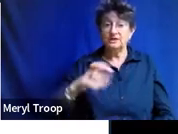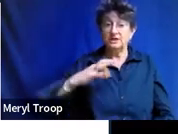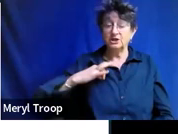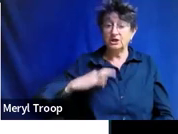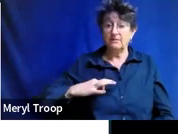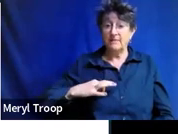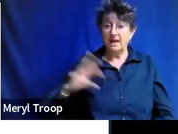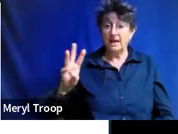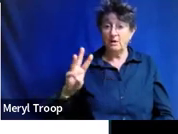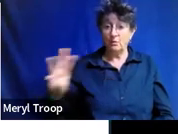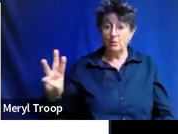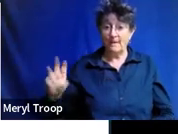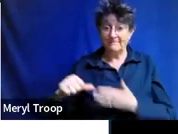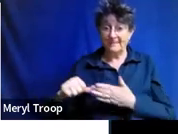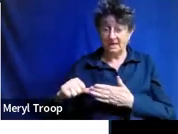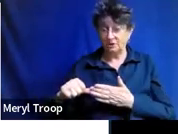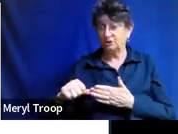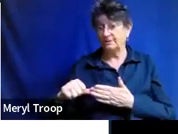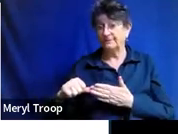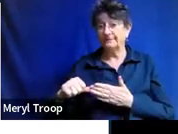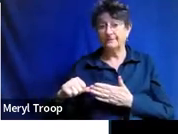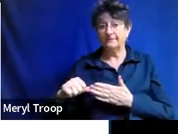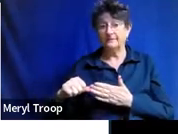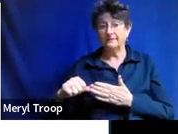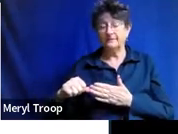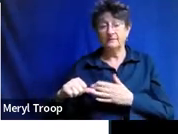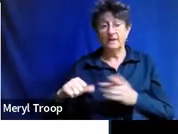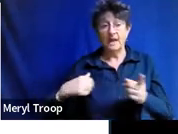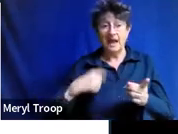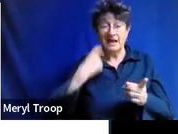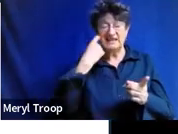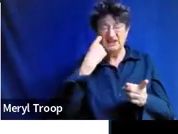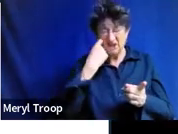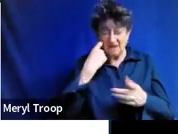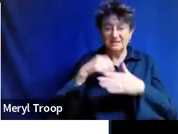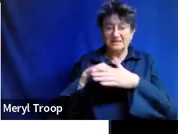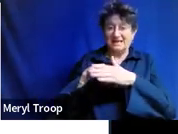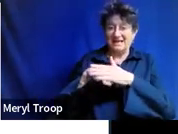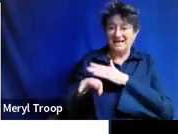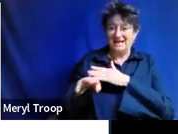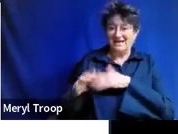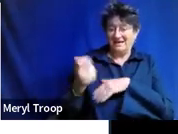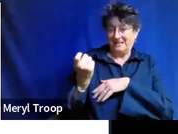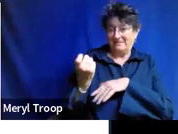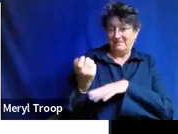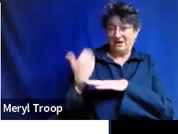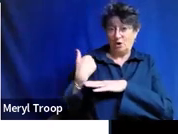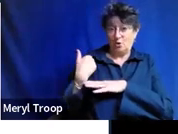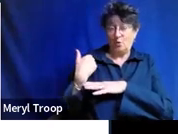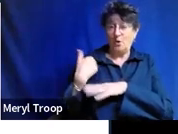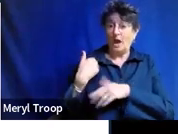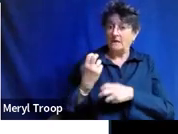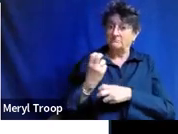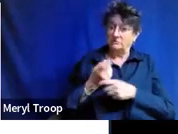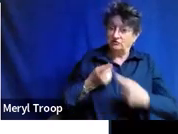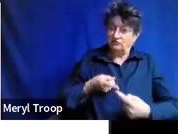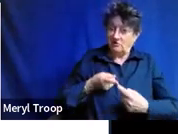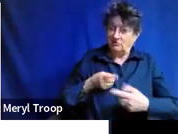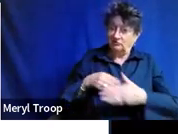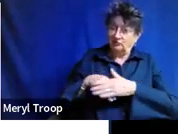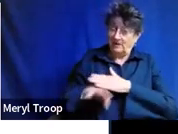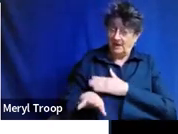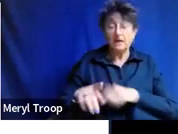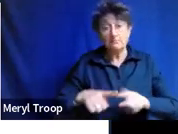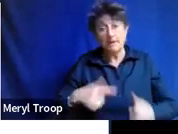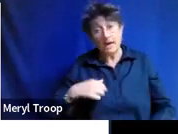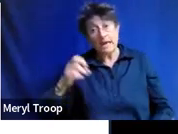webpage. I just got in there a few minutes ago and I was having trouble getting in, but I did finally get in.